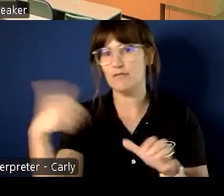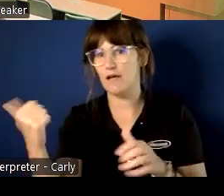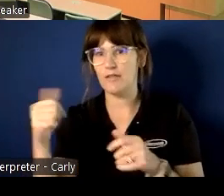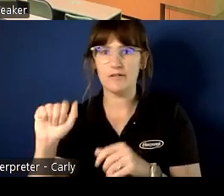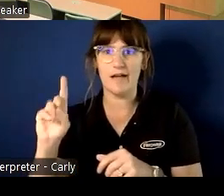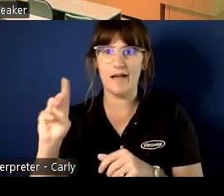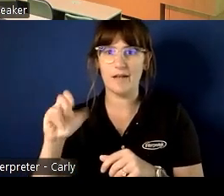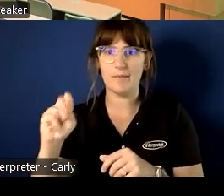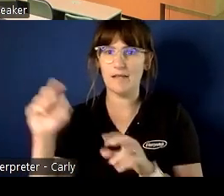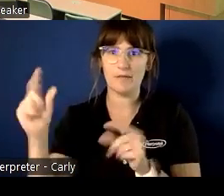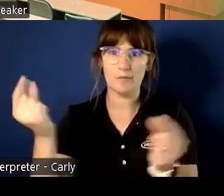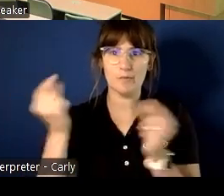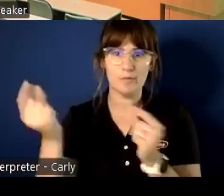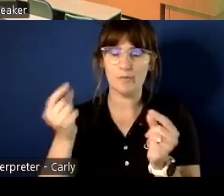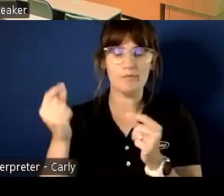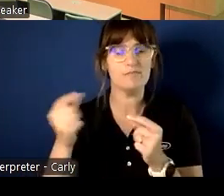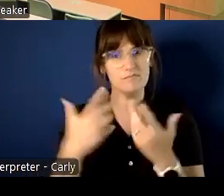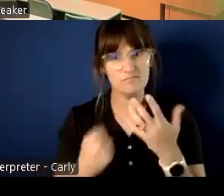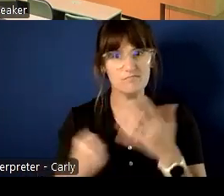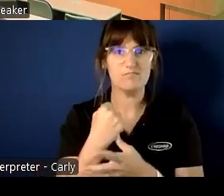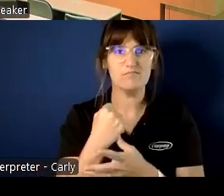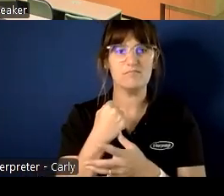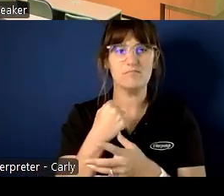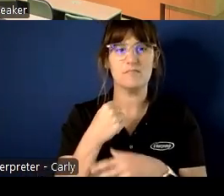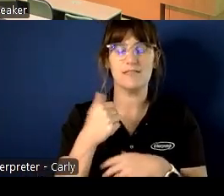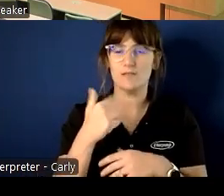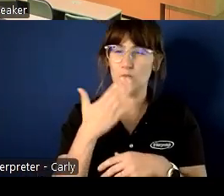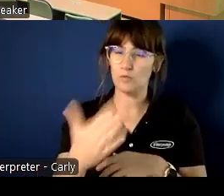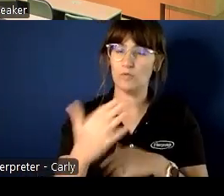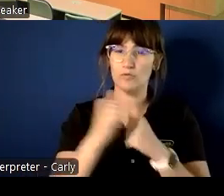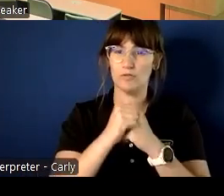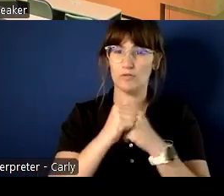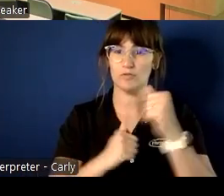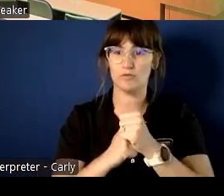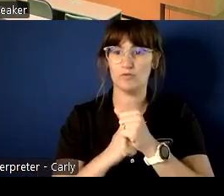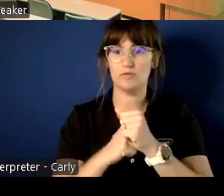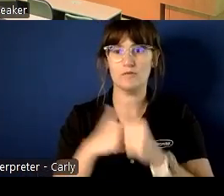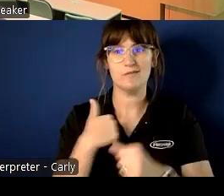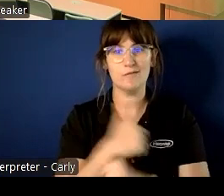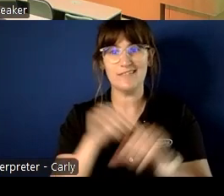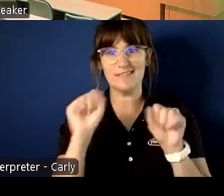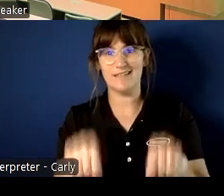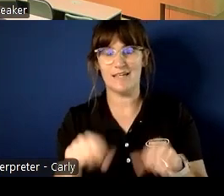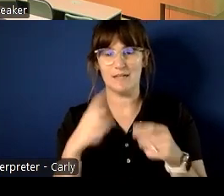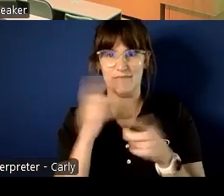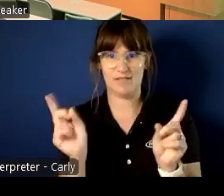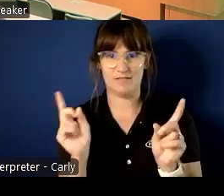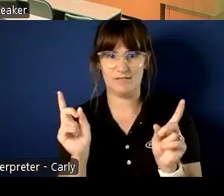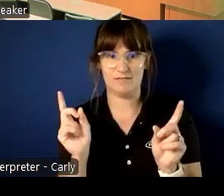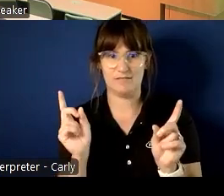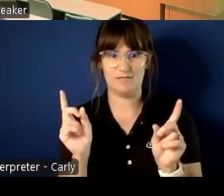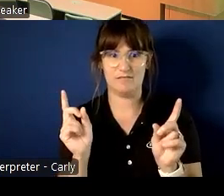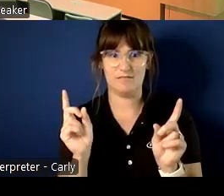tasks. Create a structure in place so that we can be effective at the top